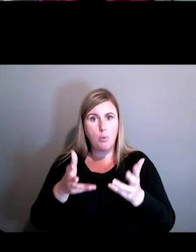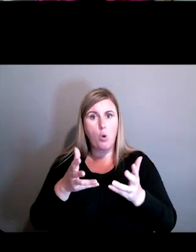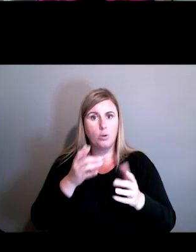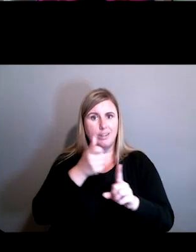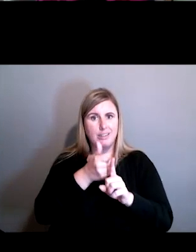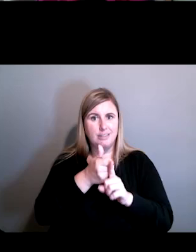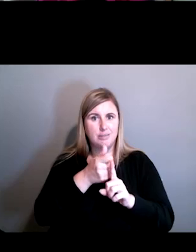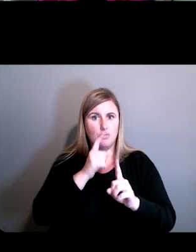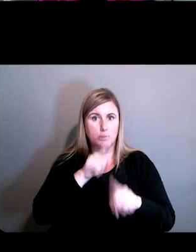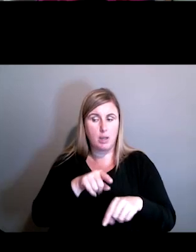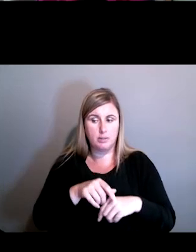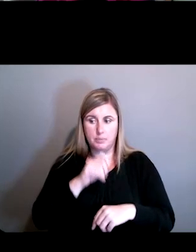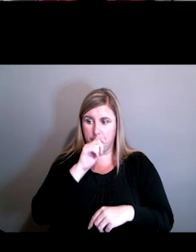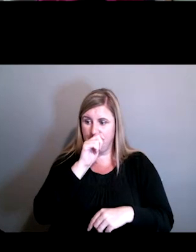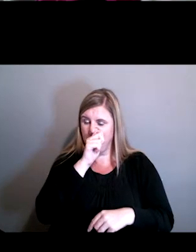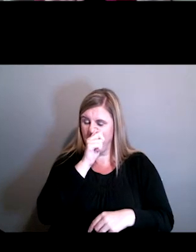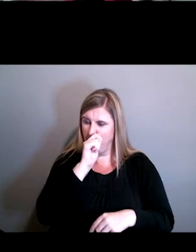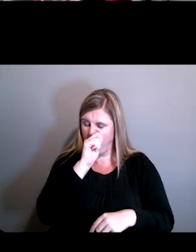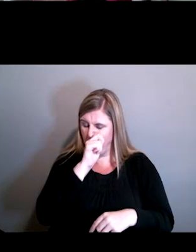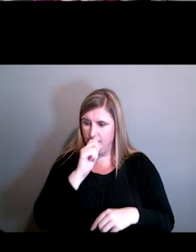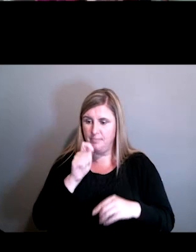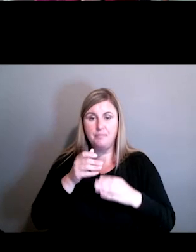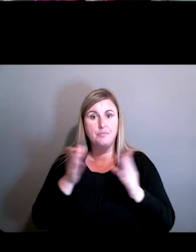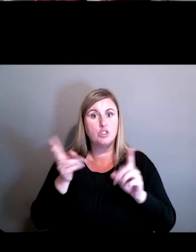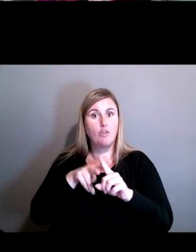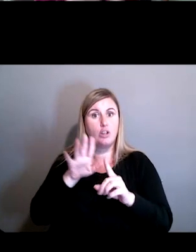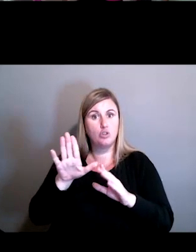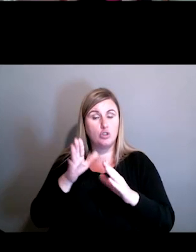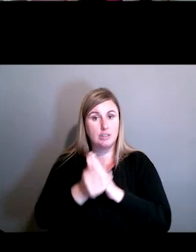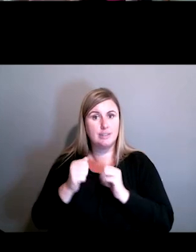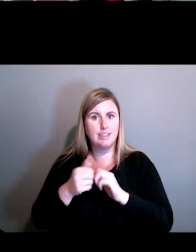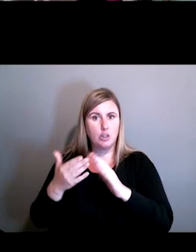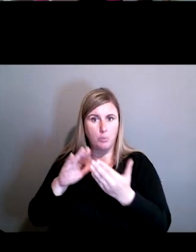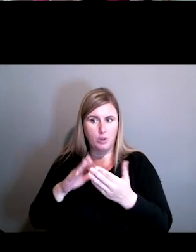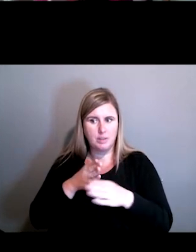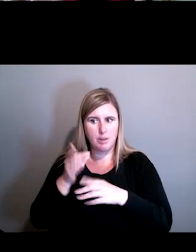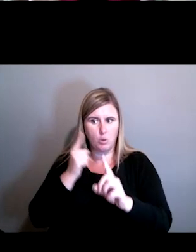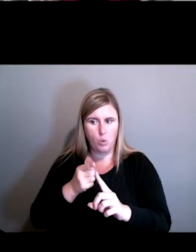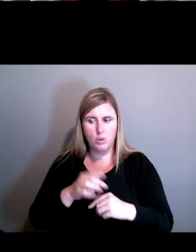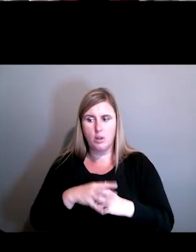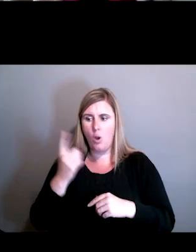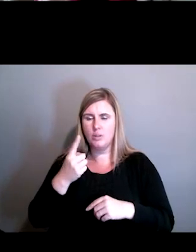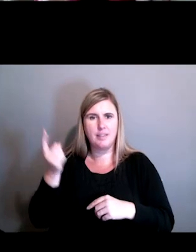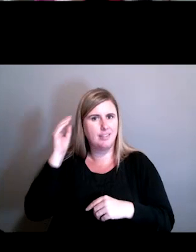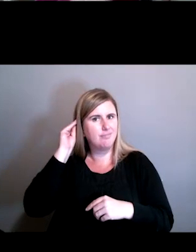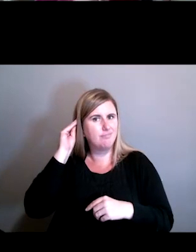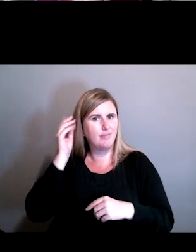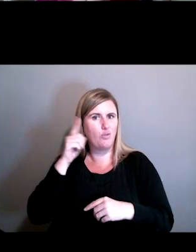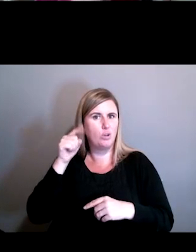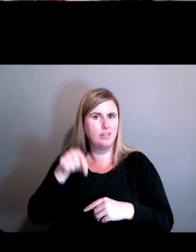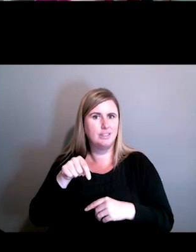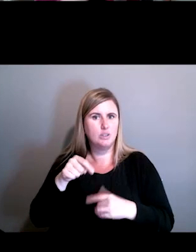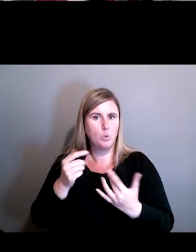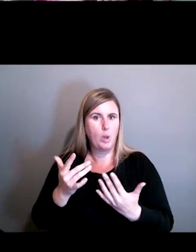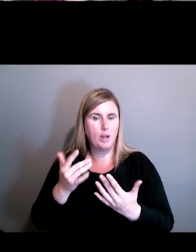generalize their skills in their community. The one thing I always think about for waiting, what if our students couldn't wait at the grocery